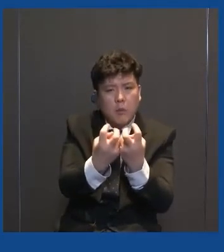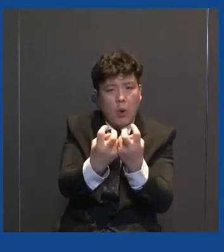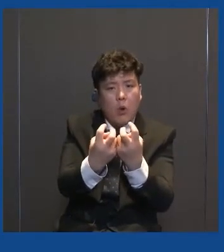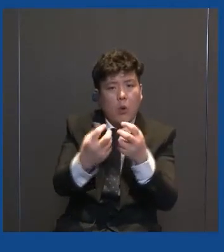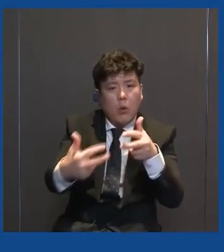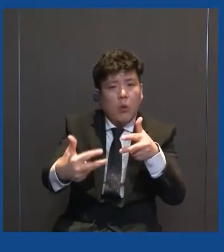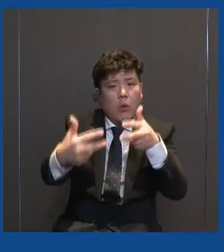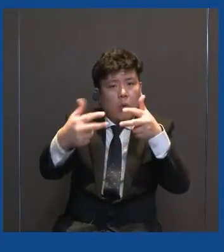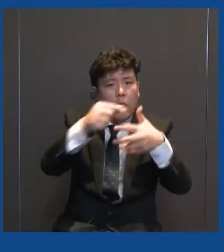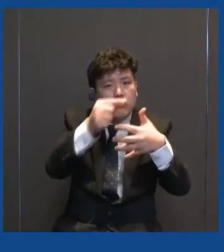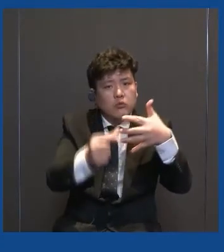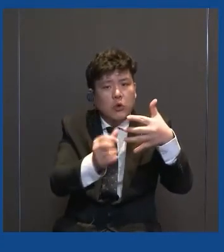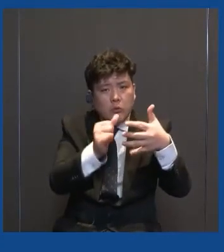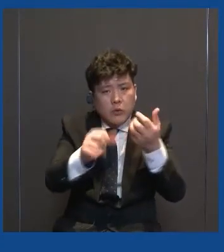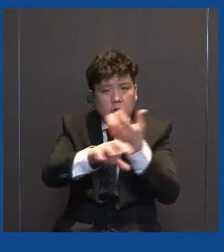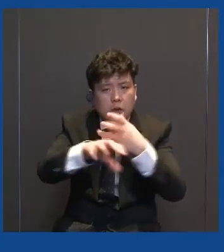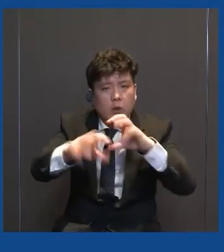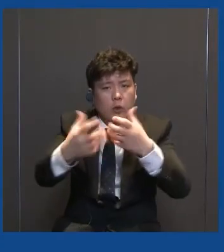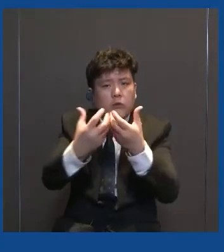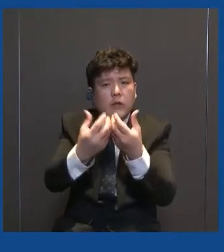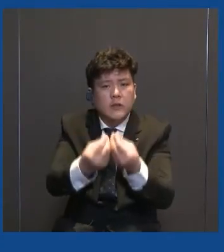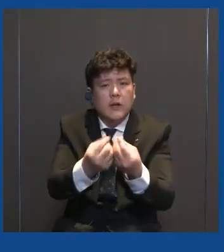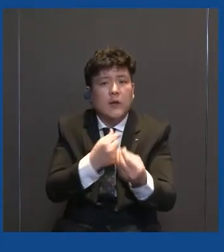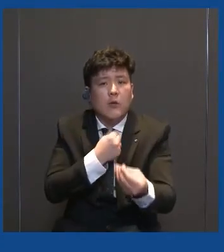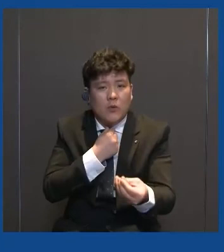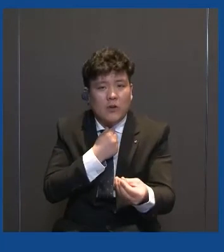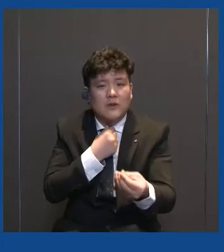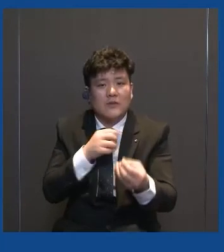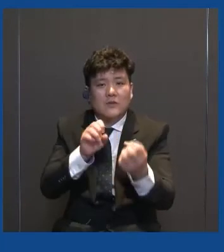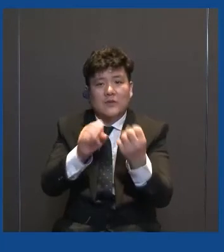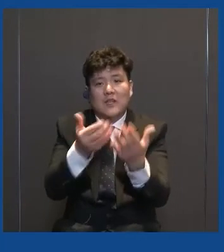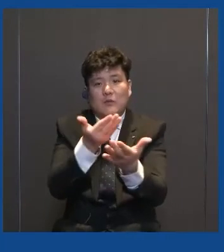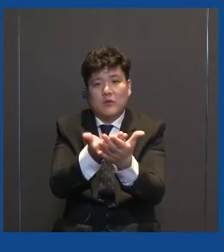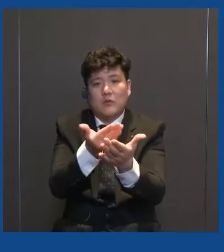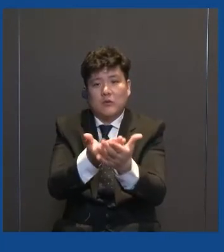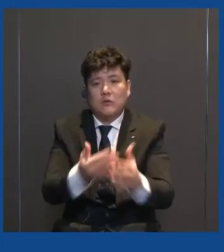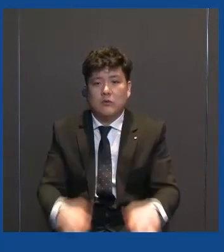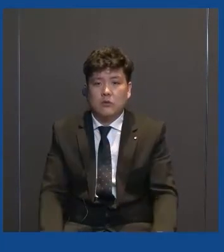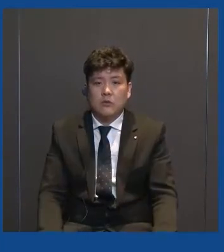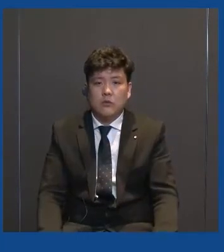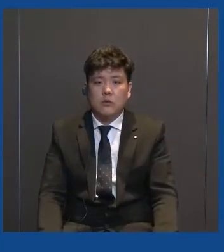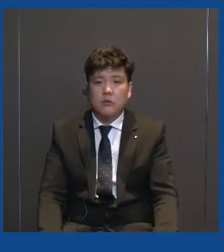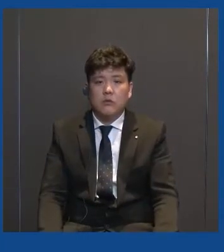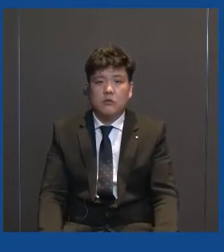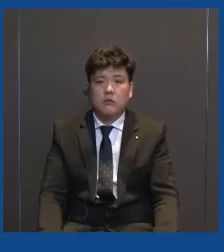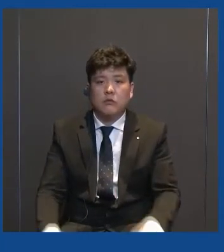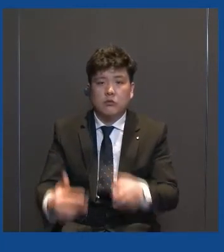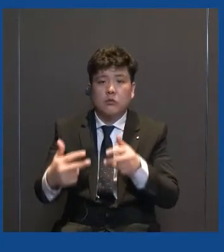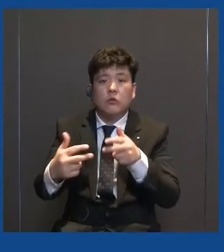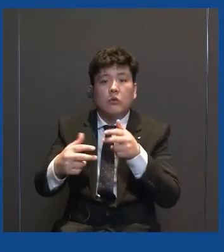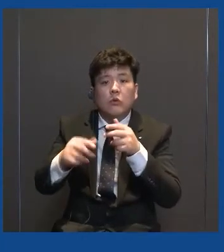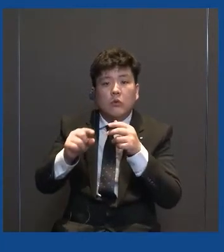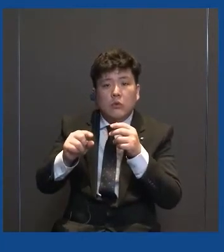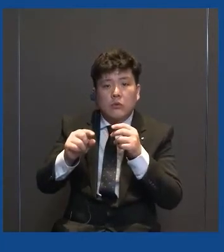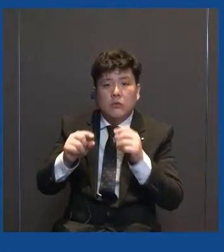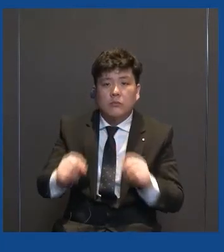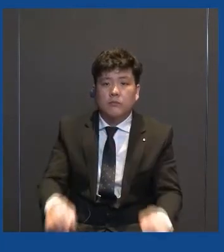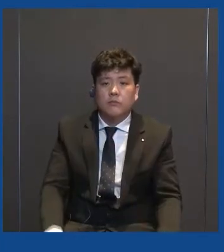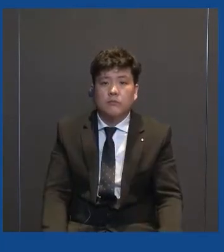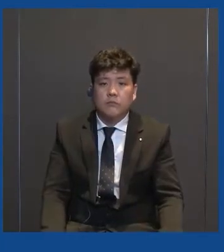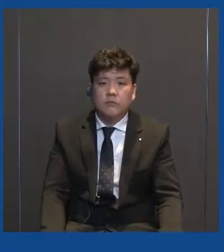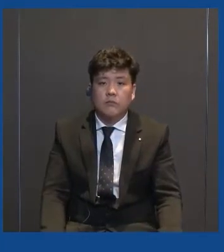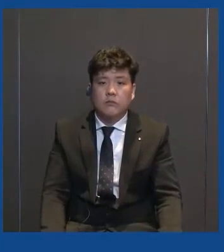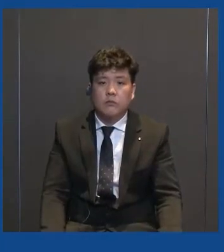sure that you're a part of the society, and you also want to understand more whether there are any programs overseas for providing